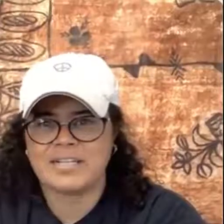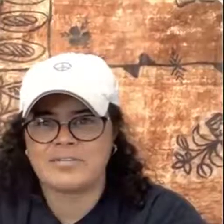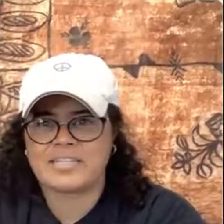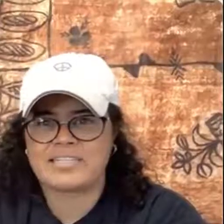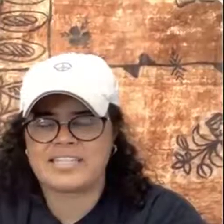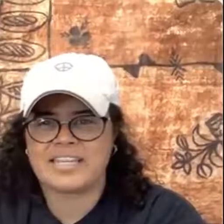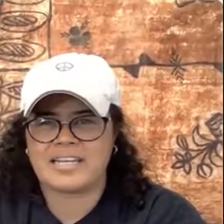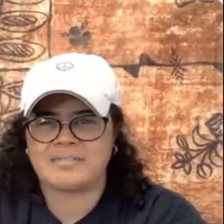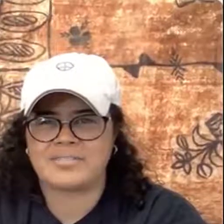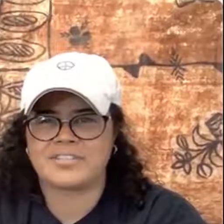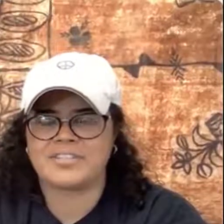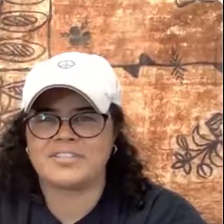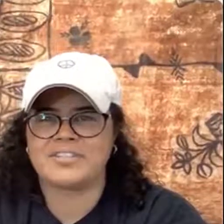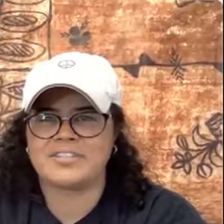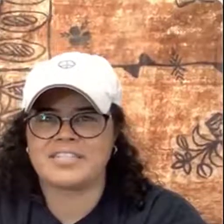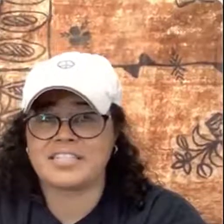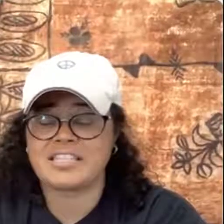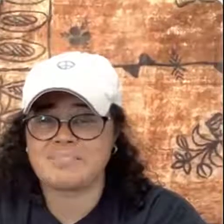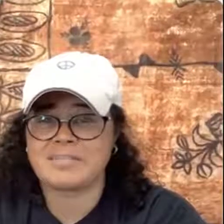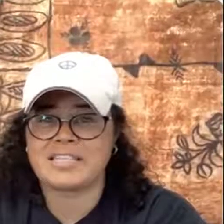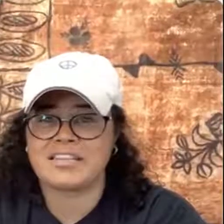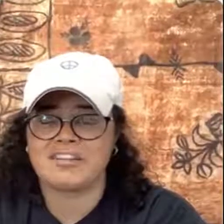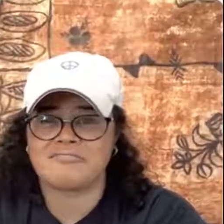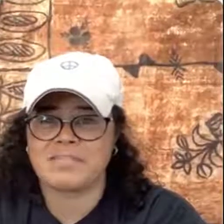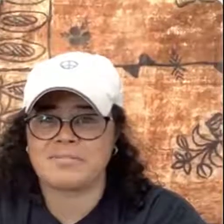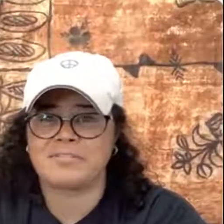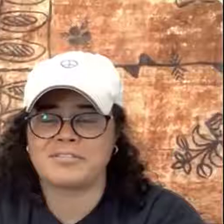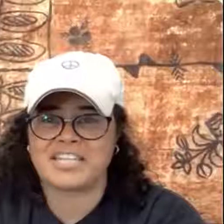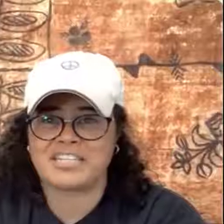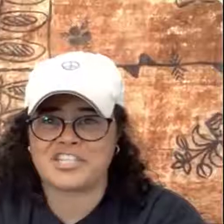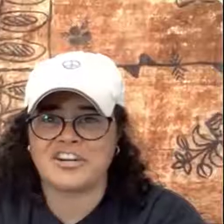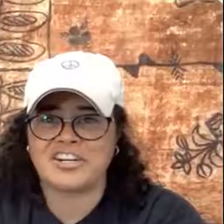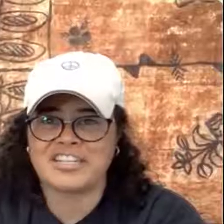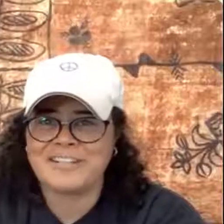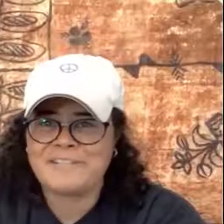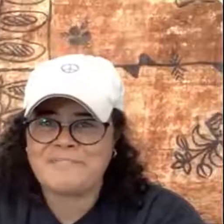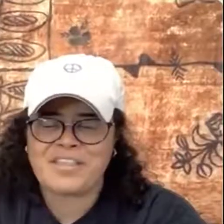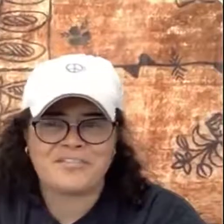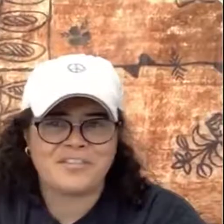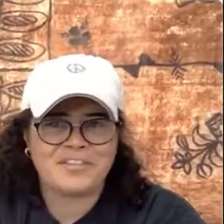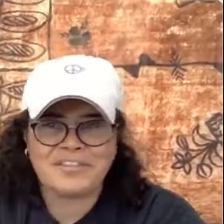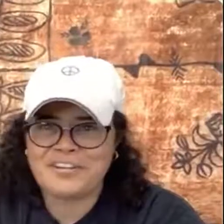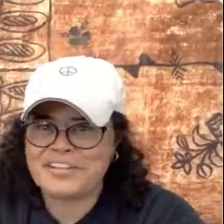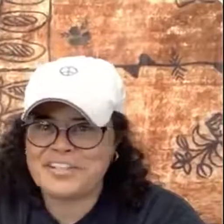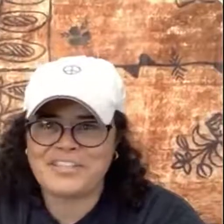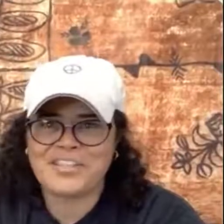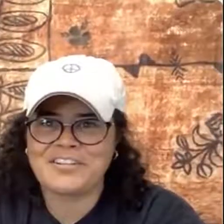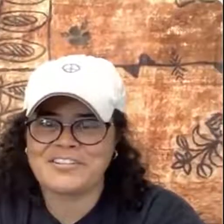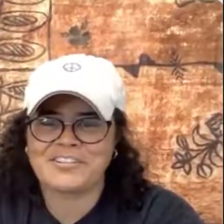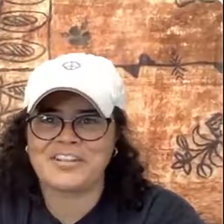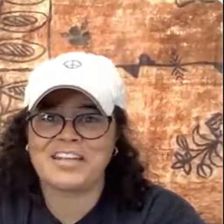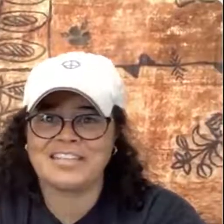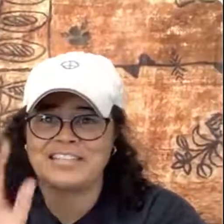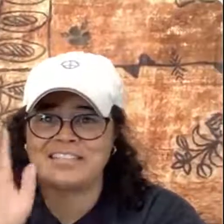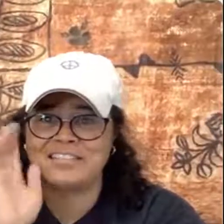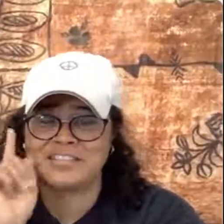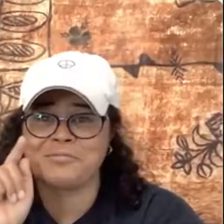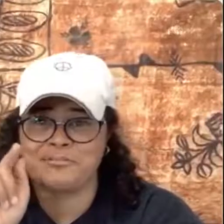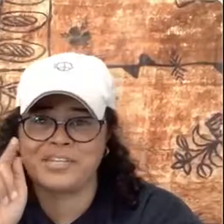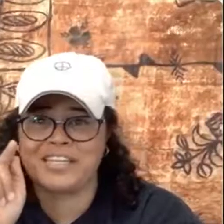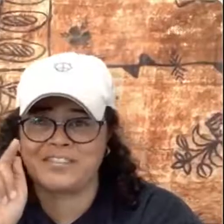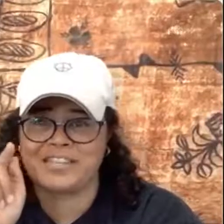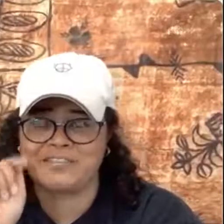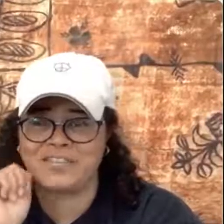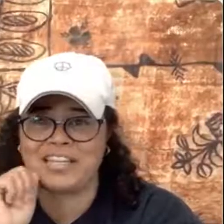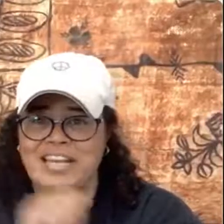57.3%, wanting to get up to 60% of people getting shot. If you're not living on Turtle Island, this is